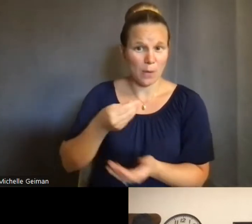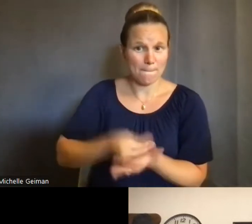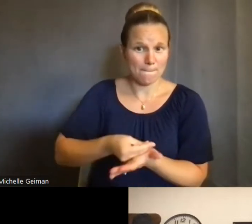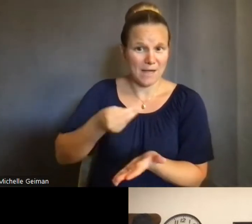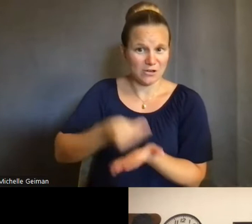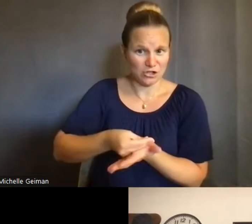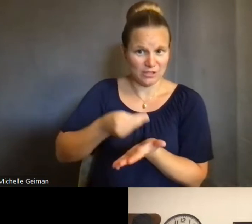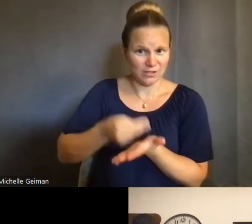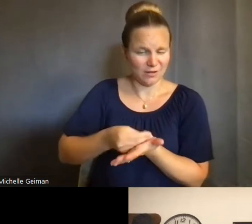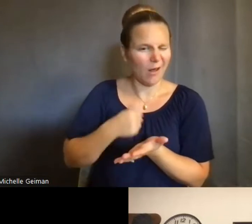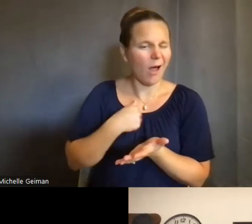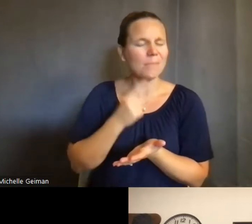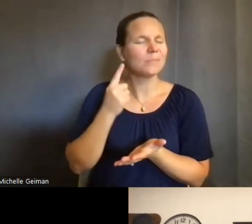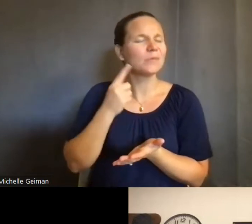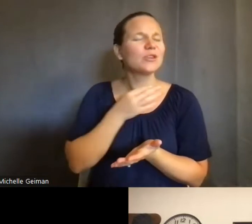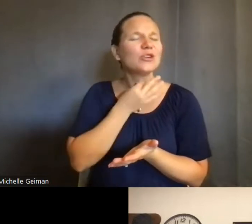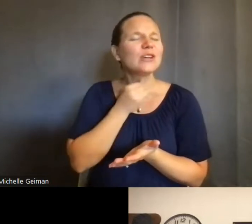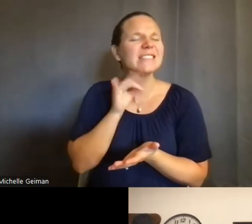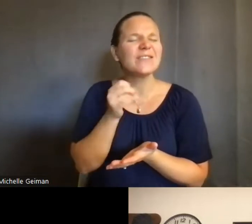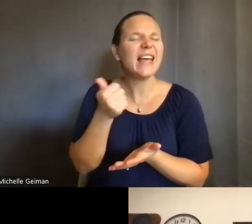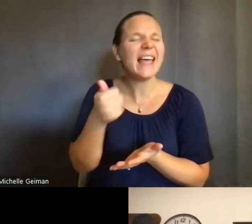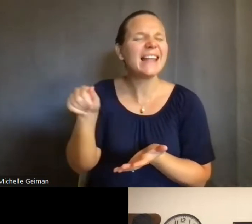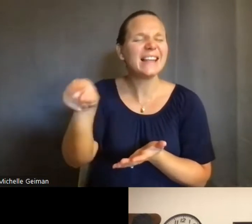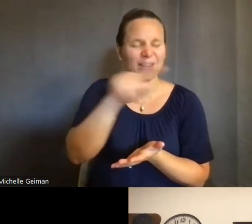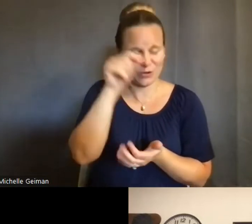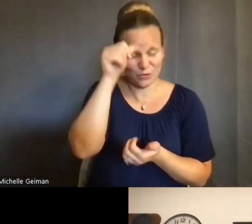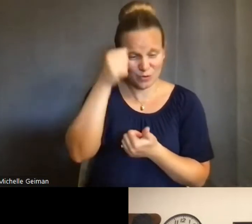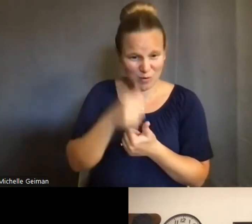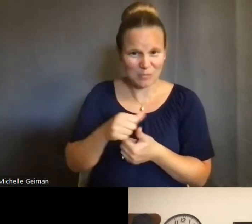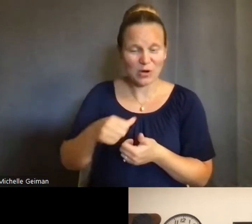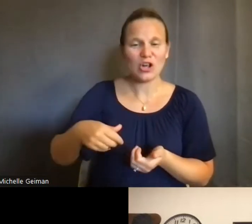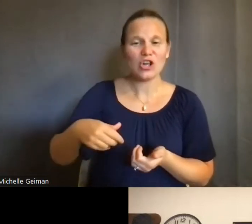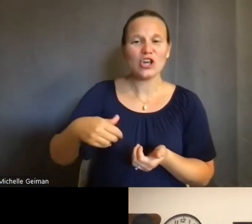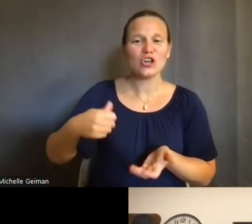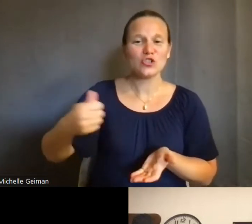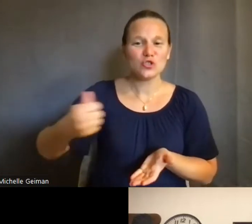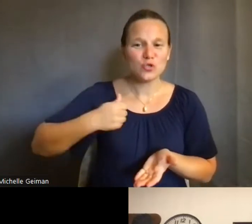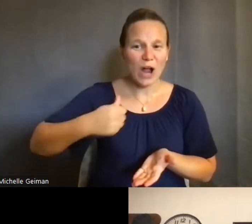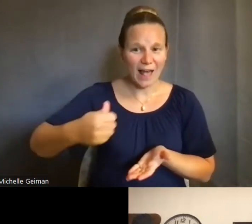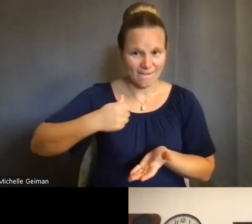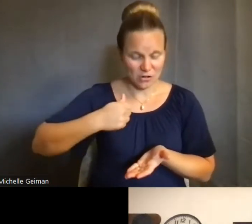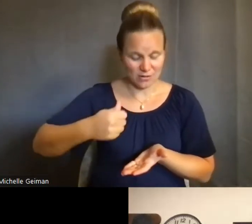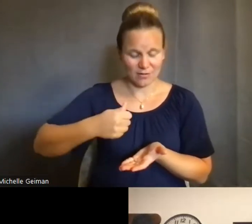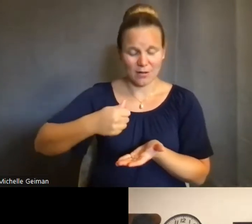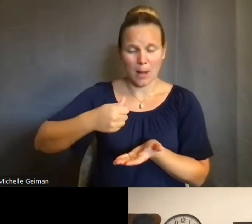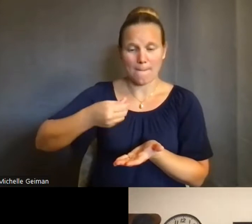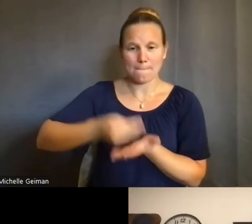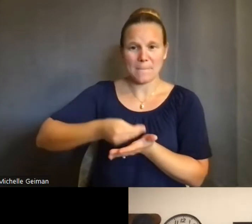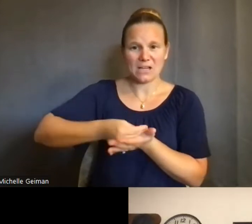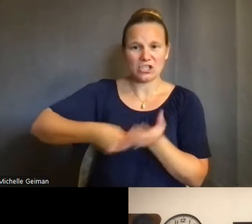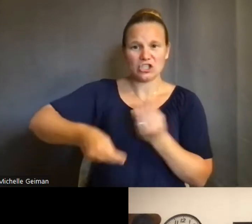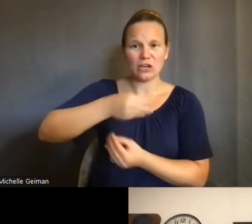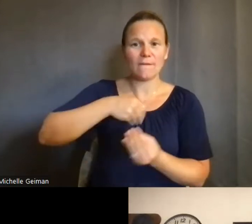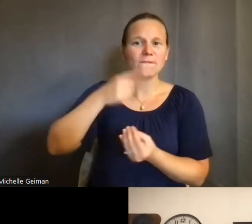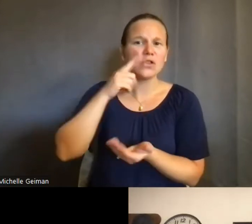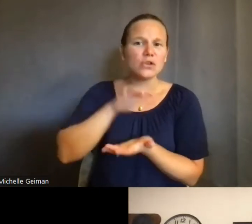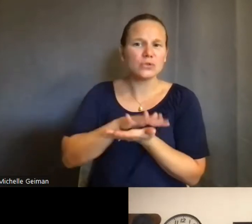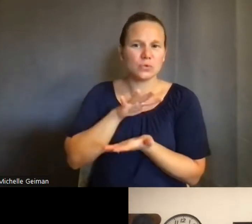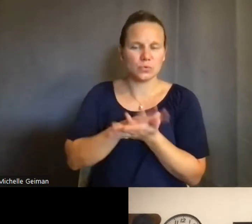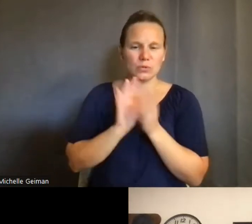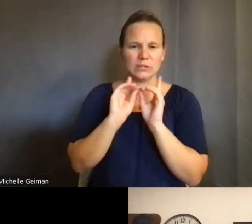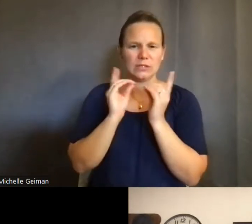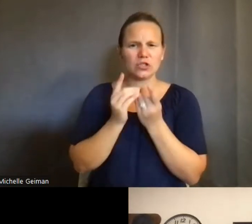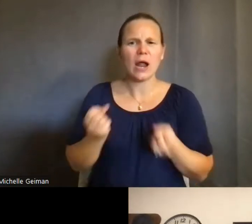tell us the number. I want to see if they know in the chat. He said a number, a travel budget number Can someone put in the chat for me how much money